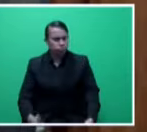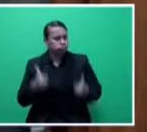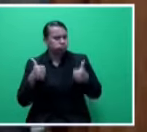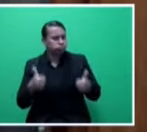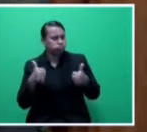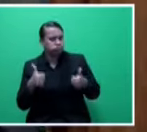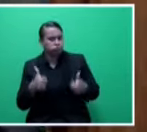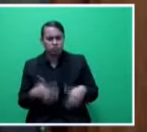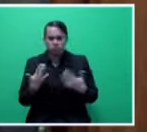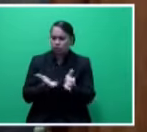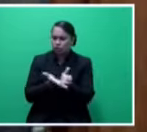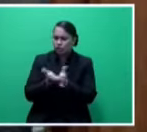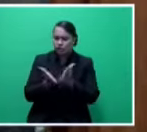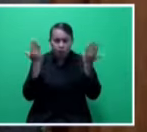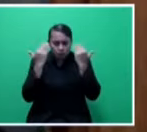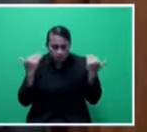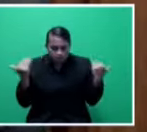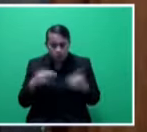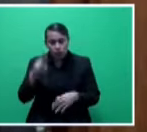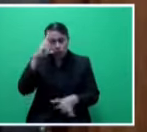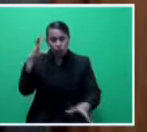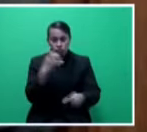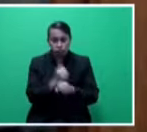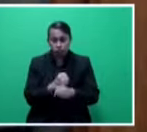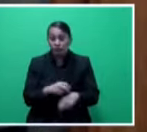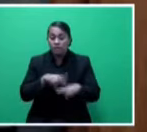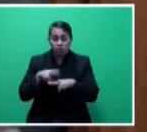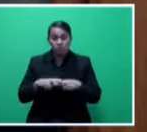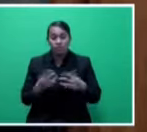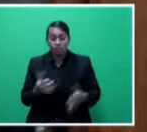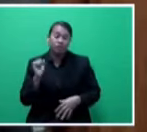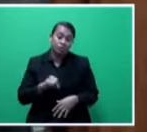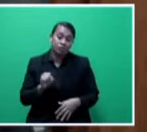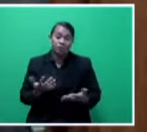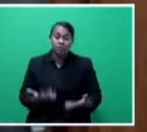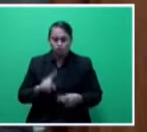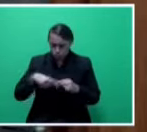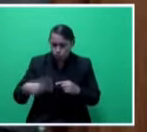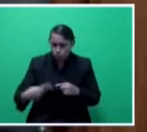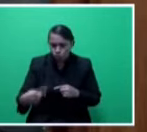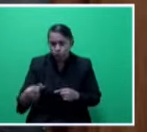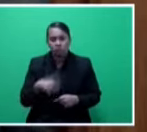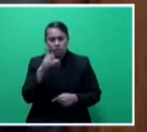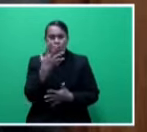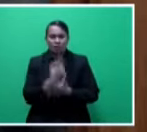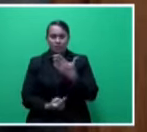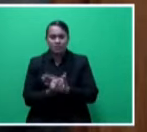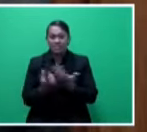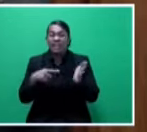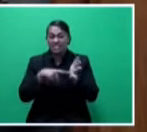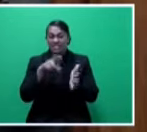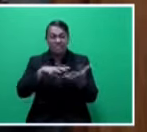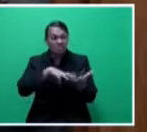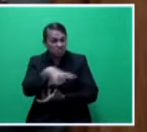services. Mr. Speaker, sir, to conclude, Fiji is prone and will continue to be engulfed by tropical cyclones, droughts,